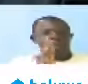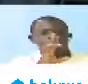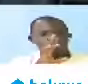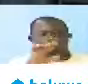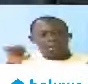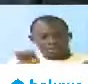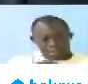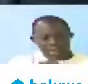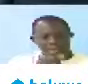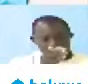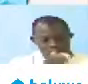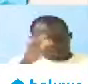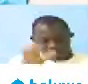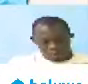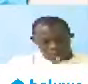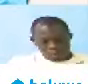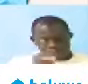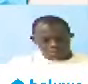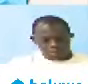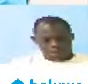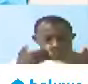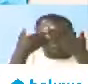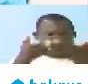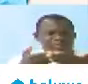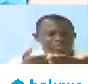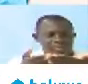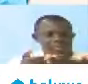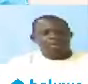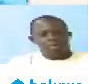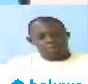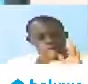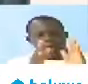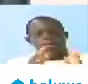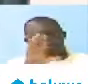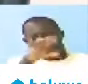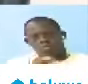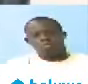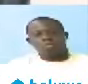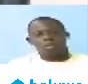kayto di bank mansal man kol la pare bu ka di mo fum kilina tank